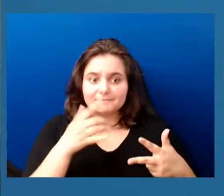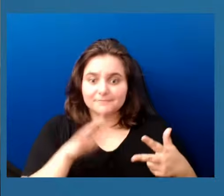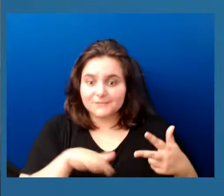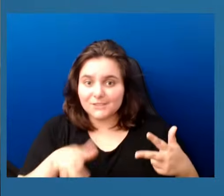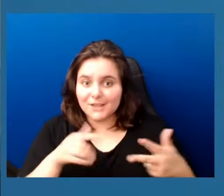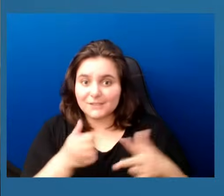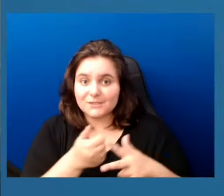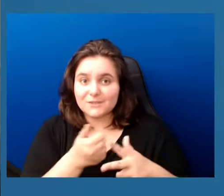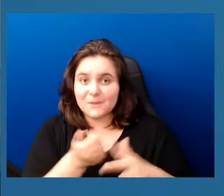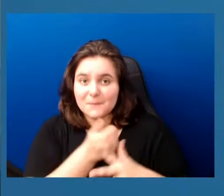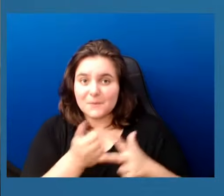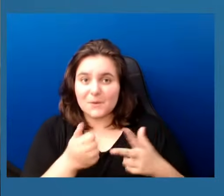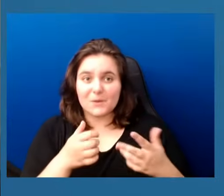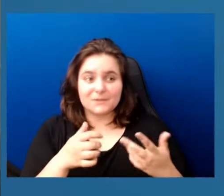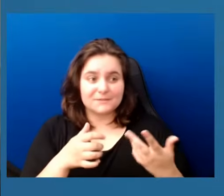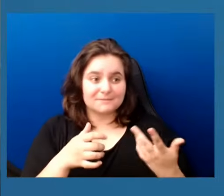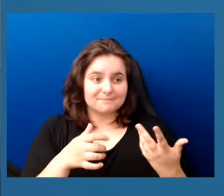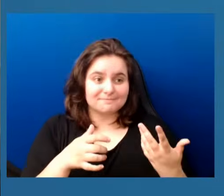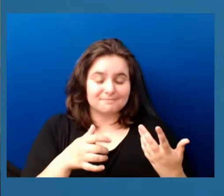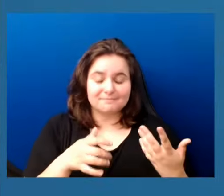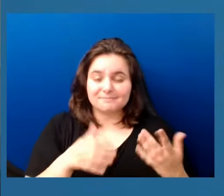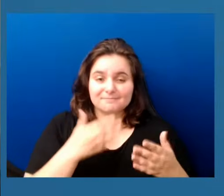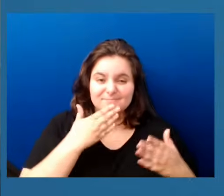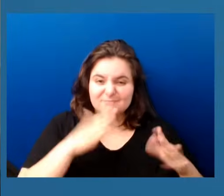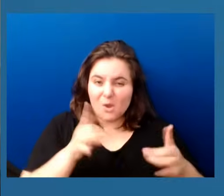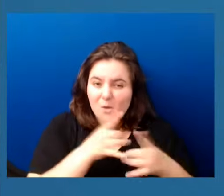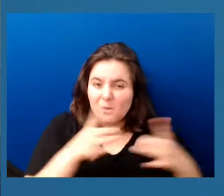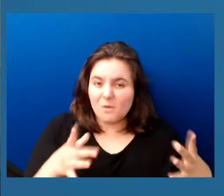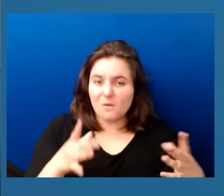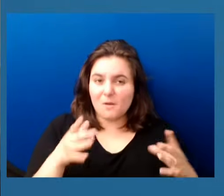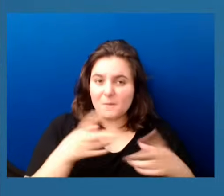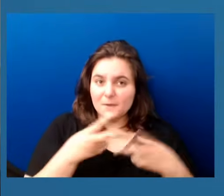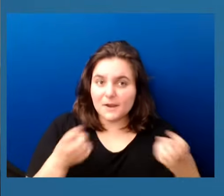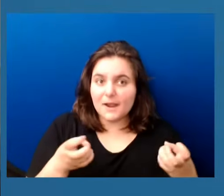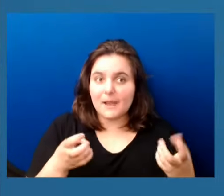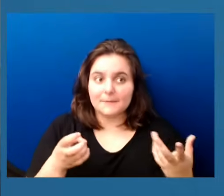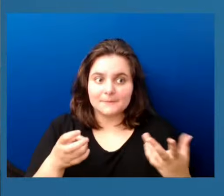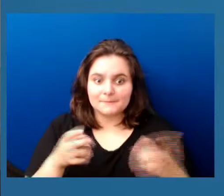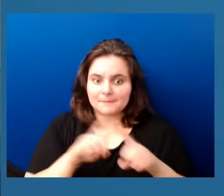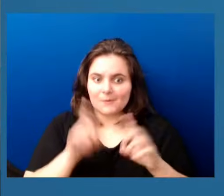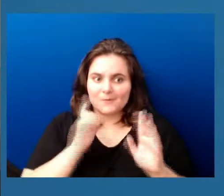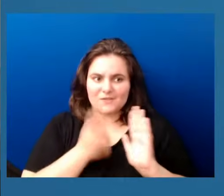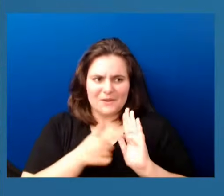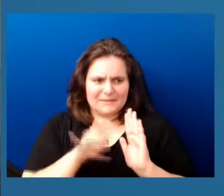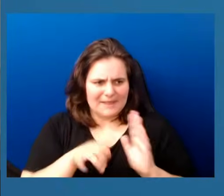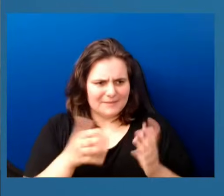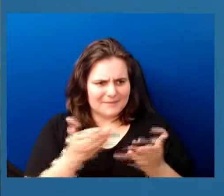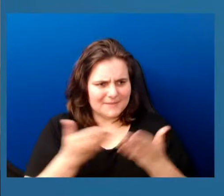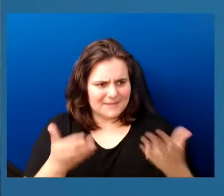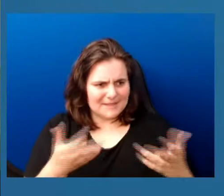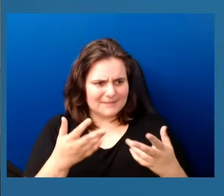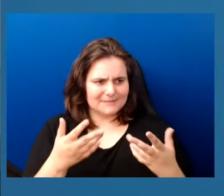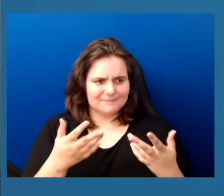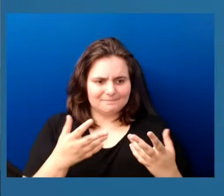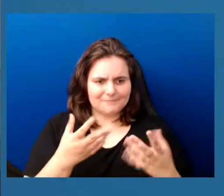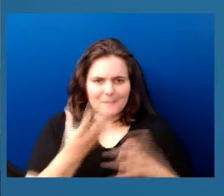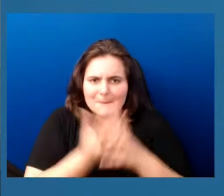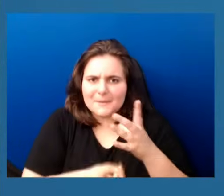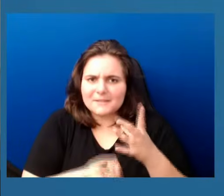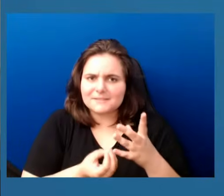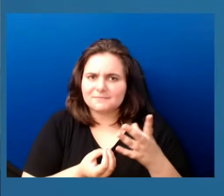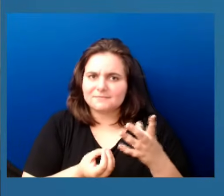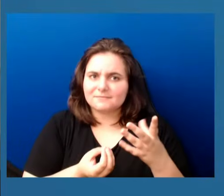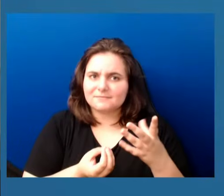dismissed outright on technical grounds, such as missing text message exchanges between the victim and detective, or a missing activity